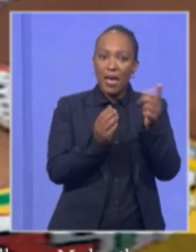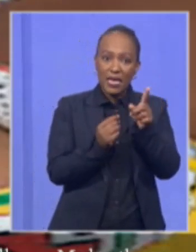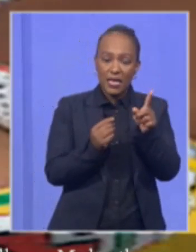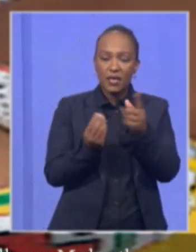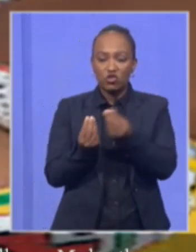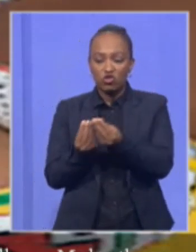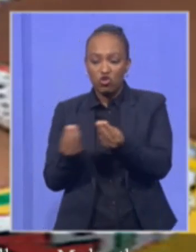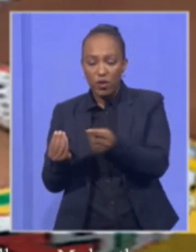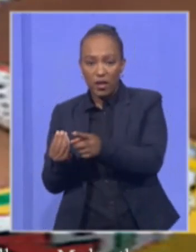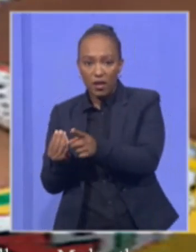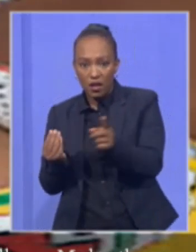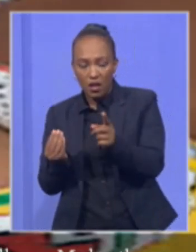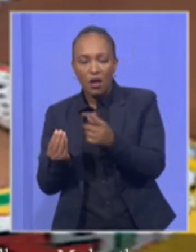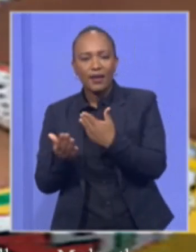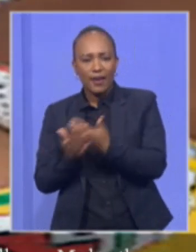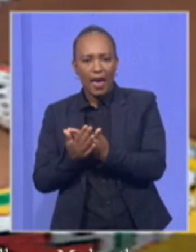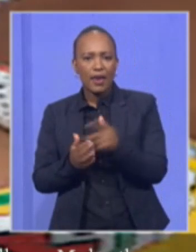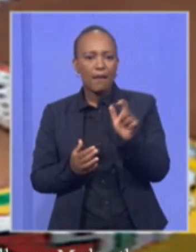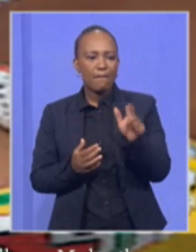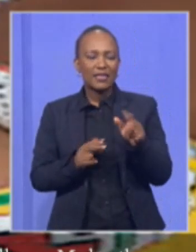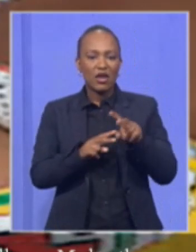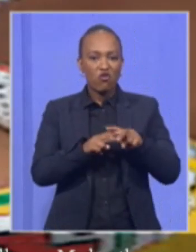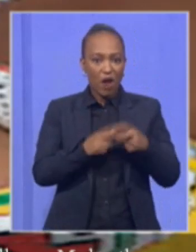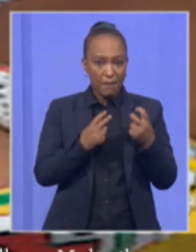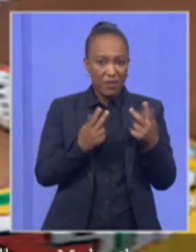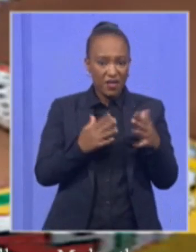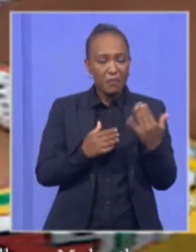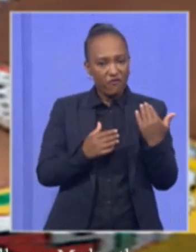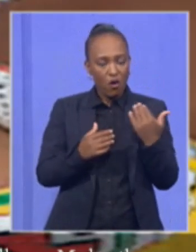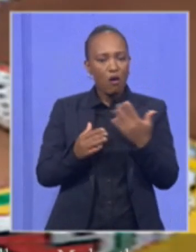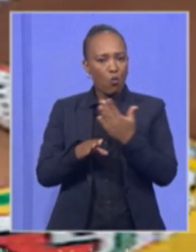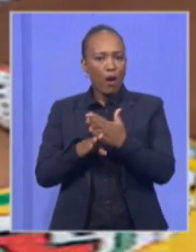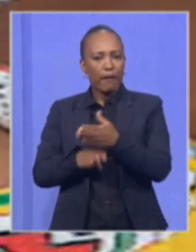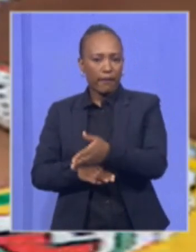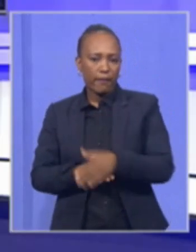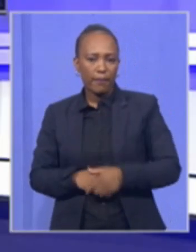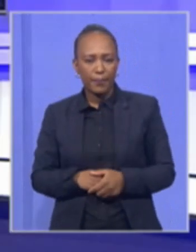risk of being in the hands of a sexual offender.